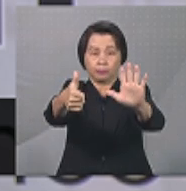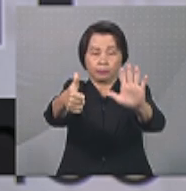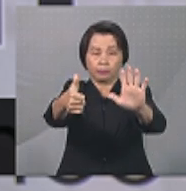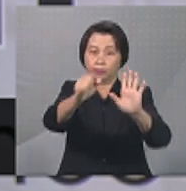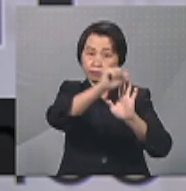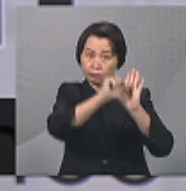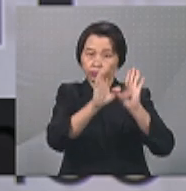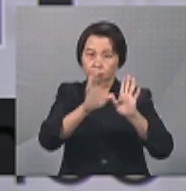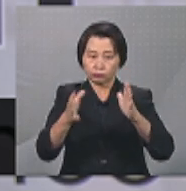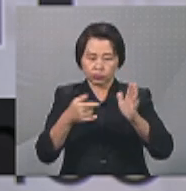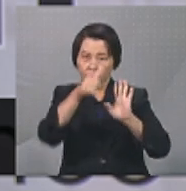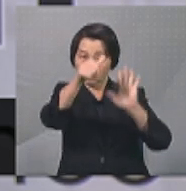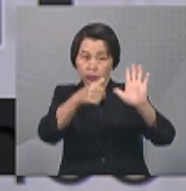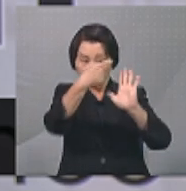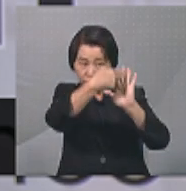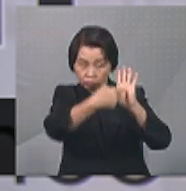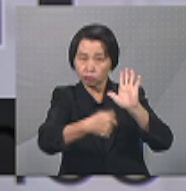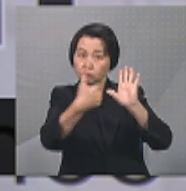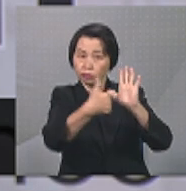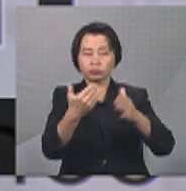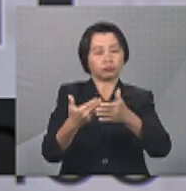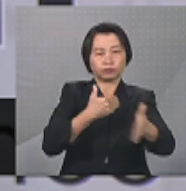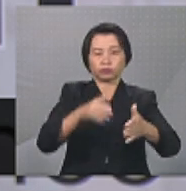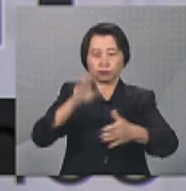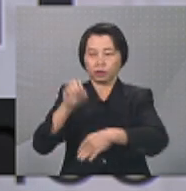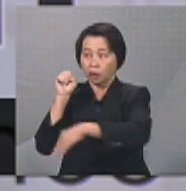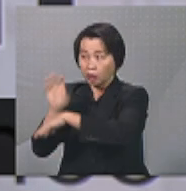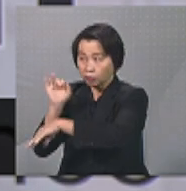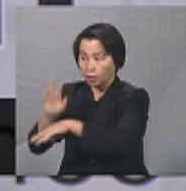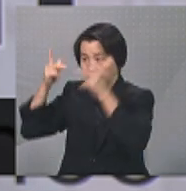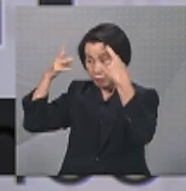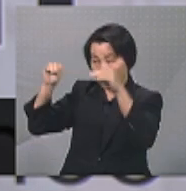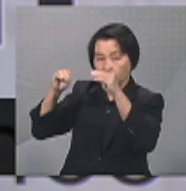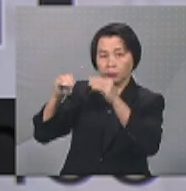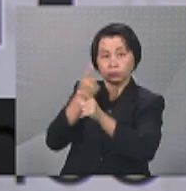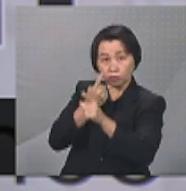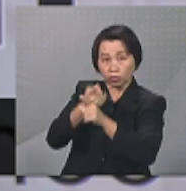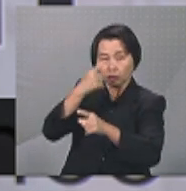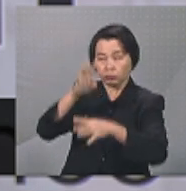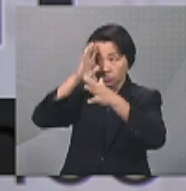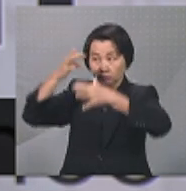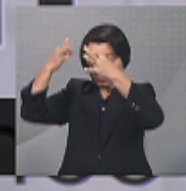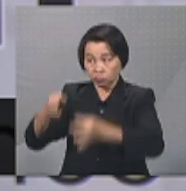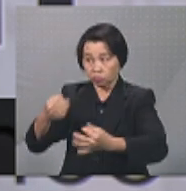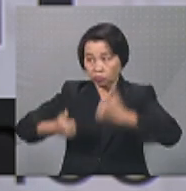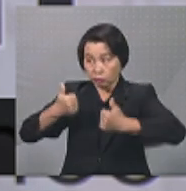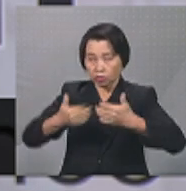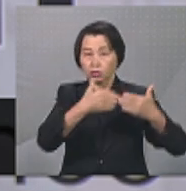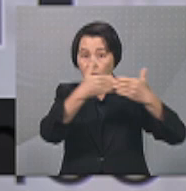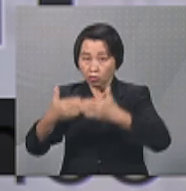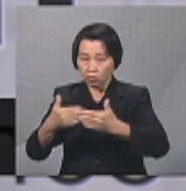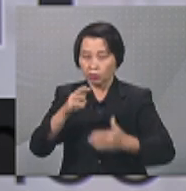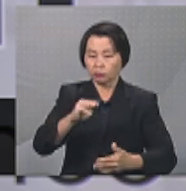compile all the six indicators before we can advise the Prime Minister accordingly to make a decision whether to continue the